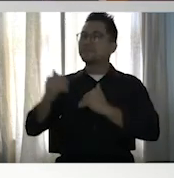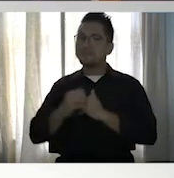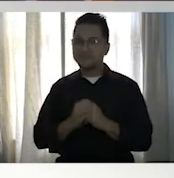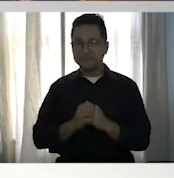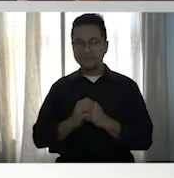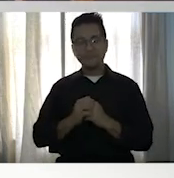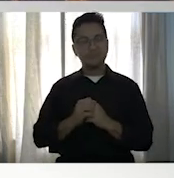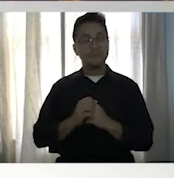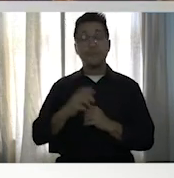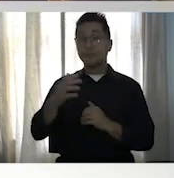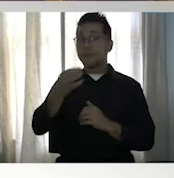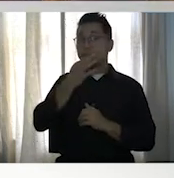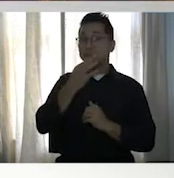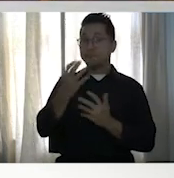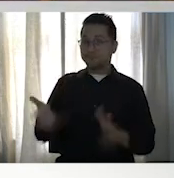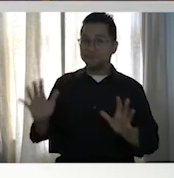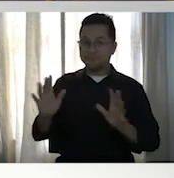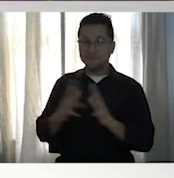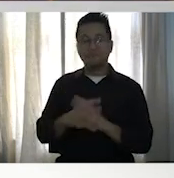One last. We're almost done.